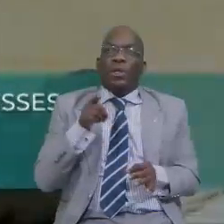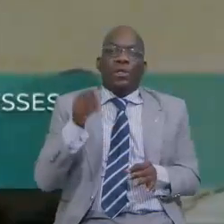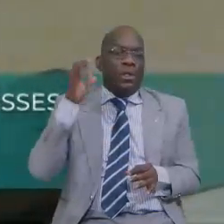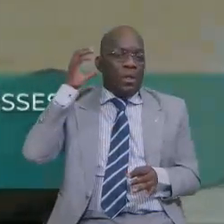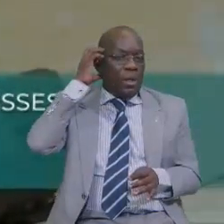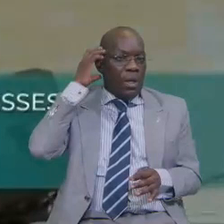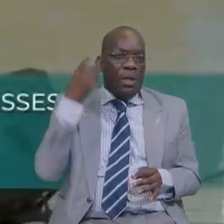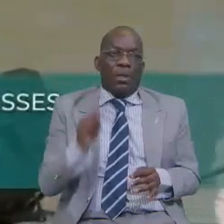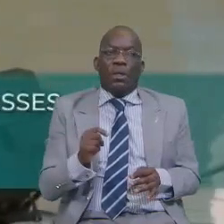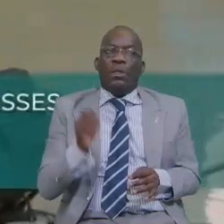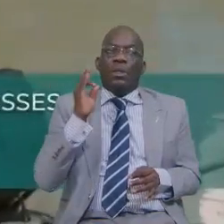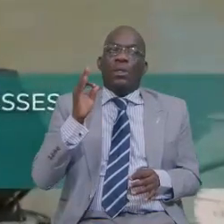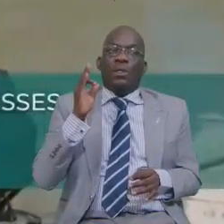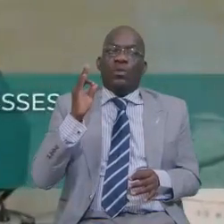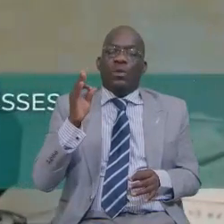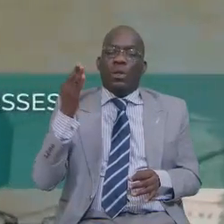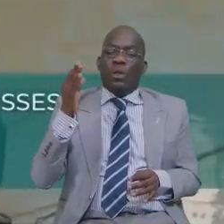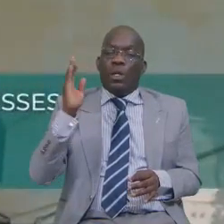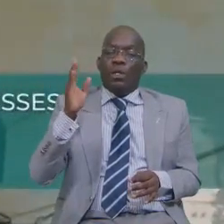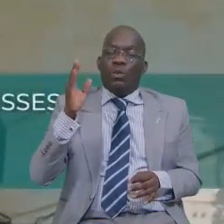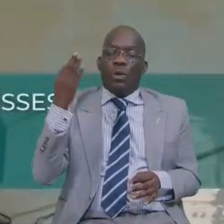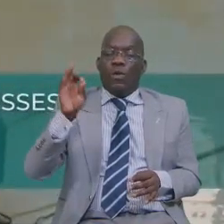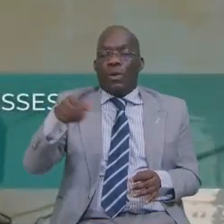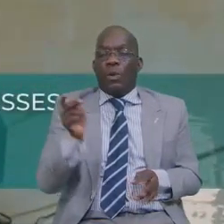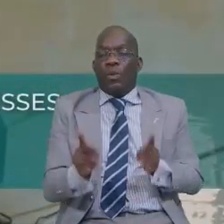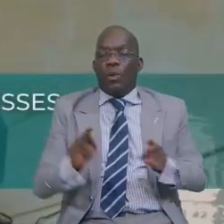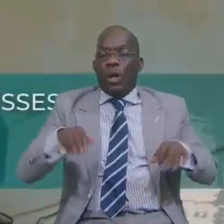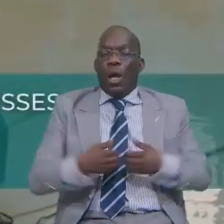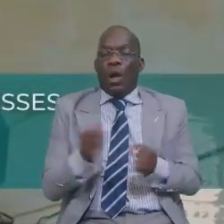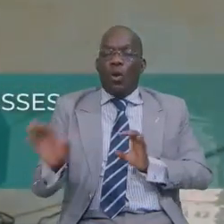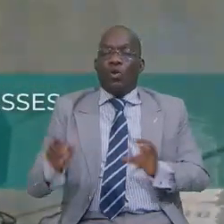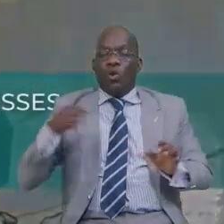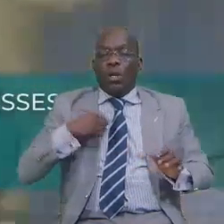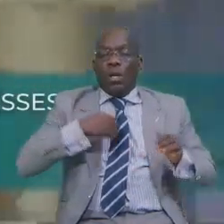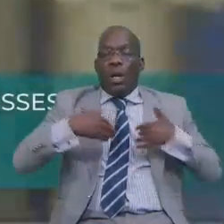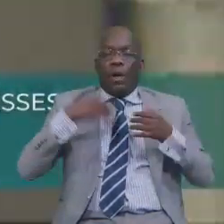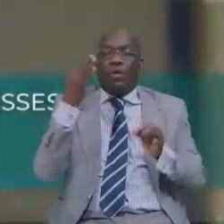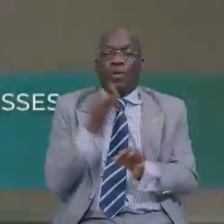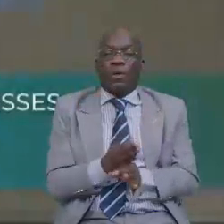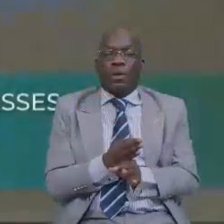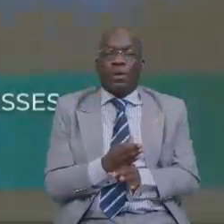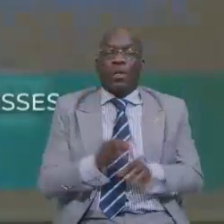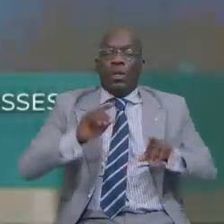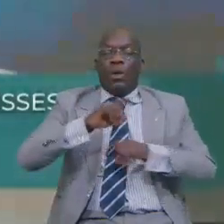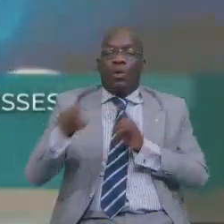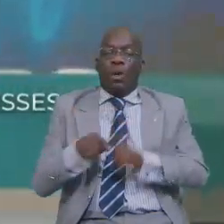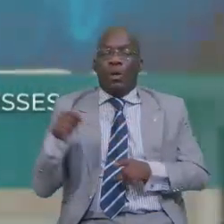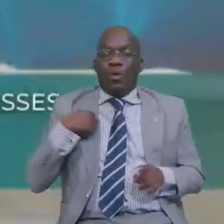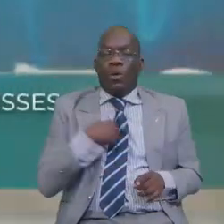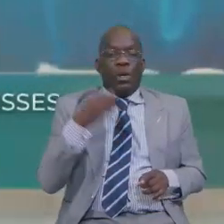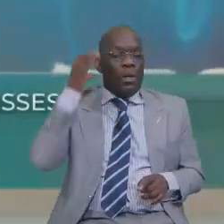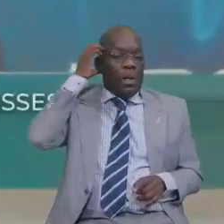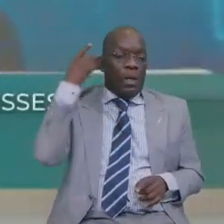when she had heard of Jesus, how do we have the faith? When we hear the word of God, it says